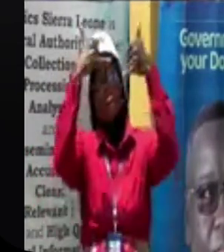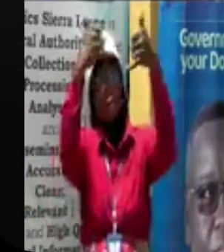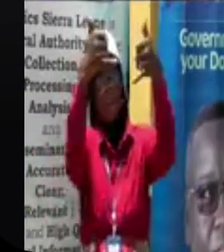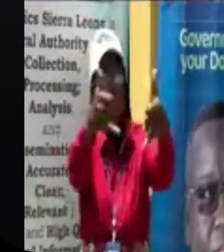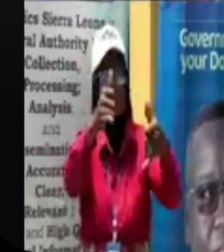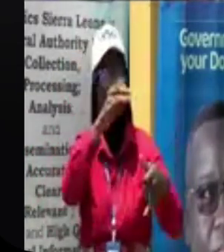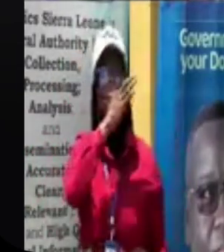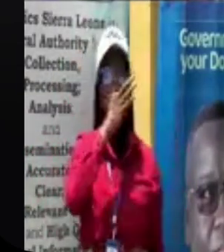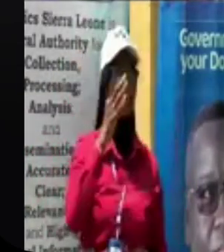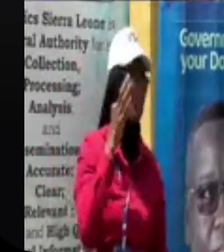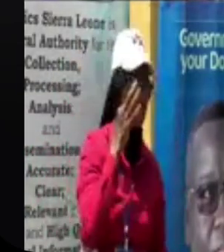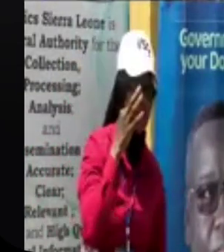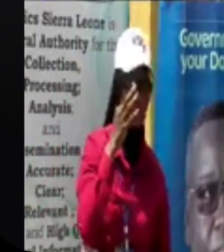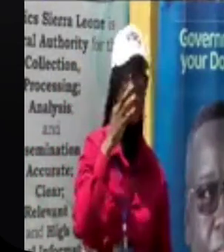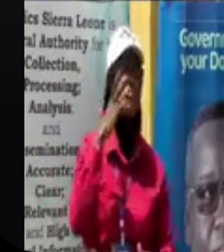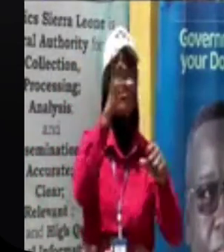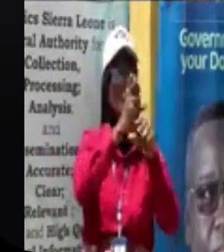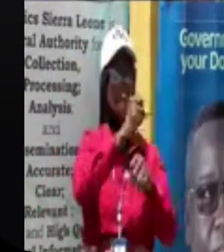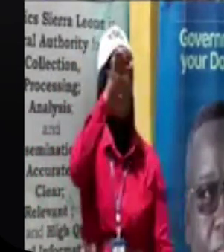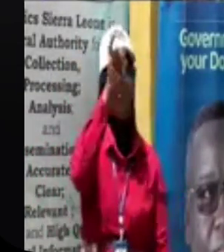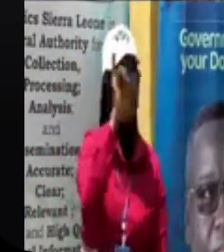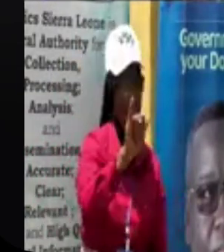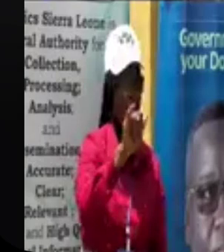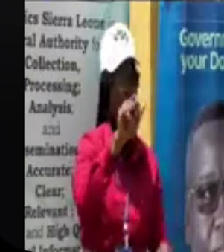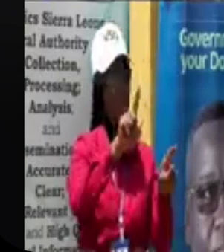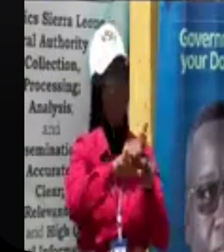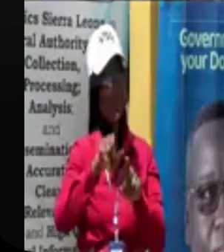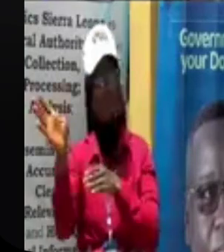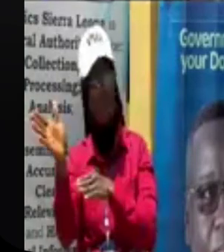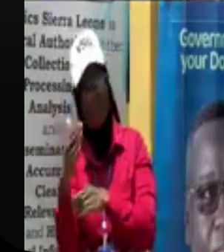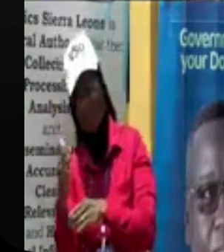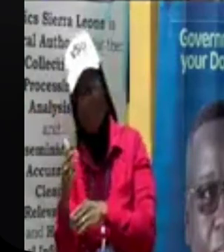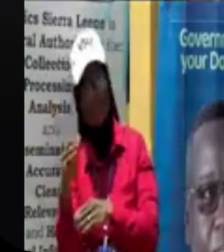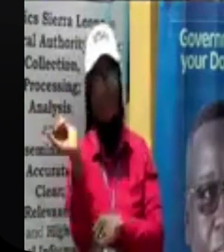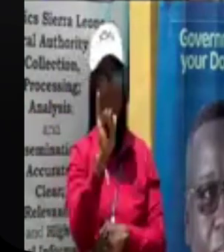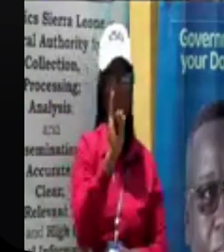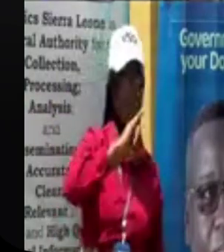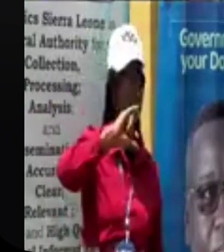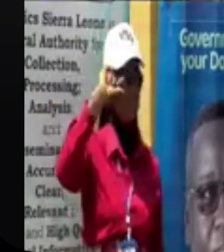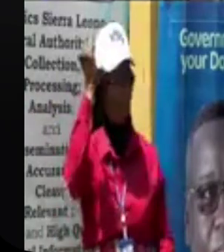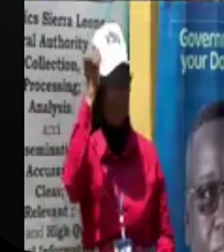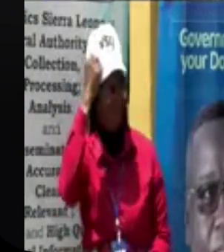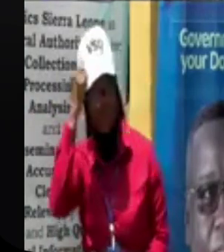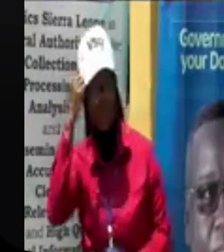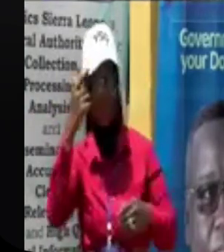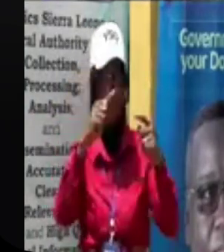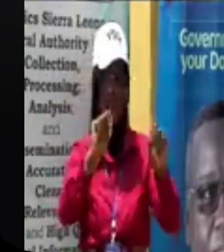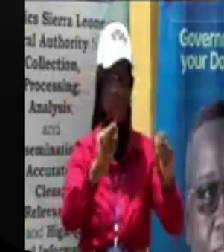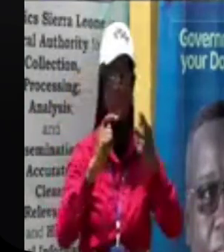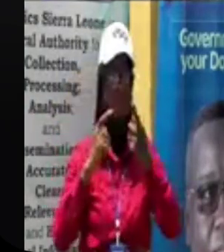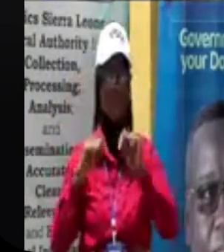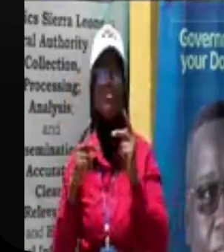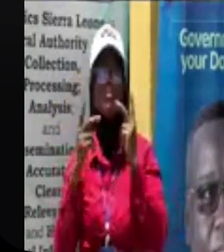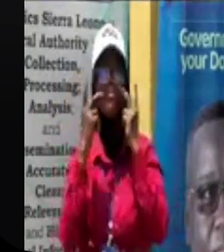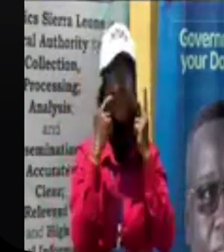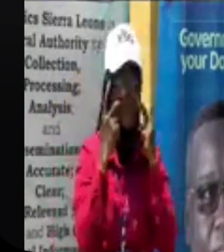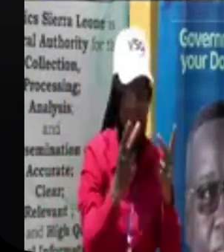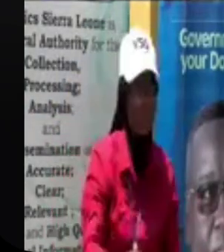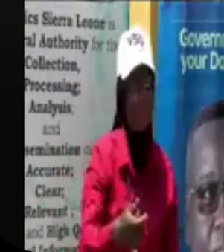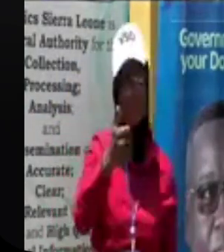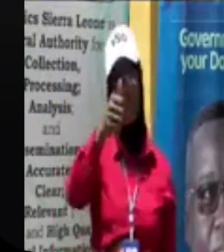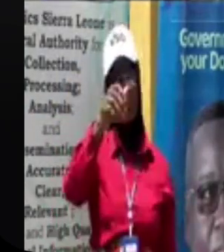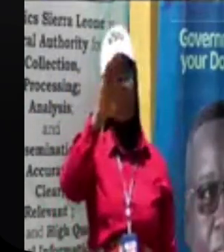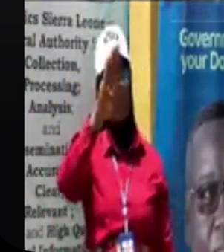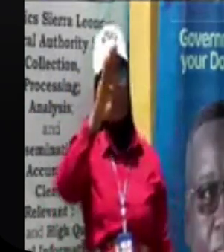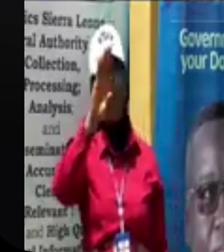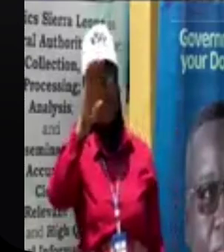win that. So as a government, as a ministry also, we try for CVABCs,